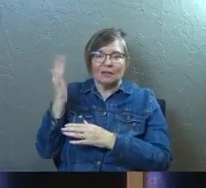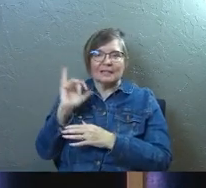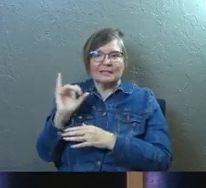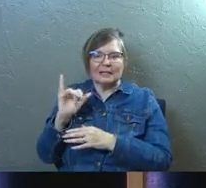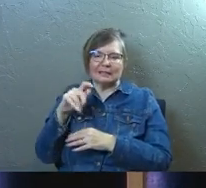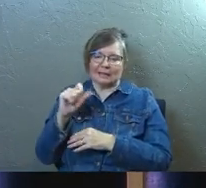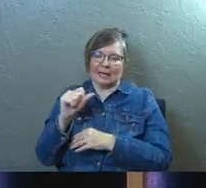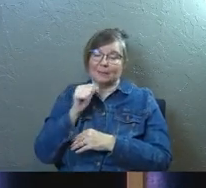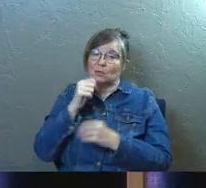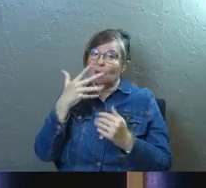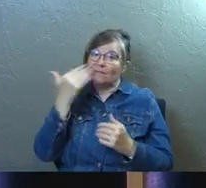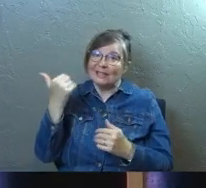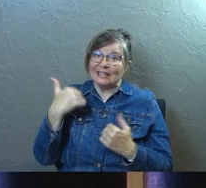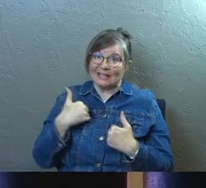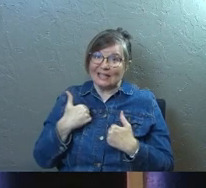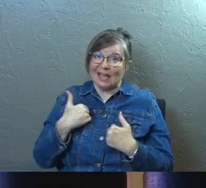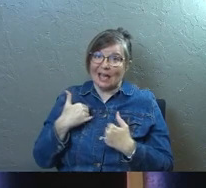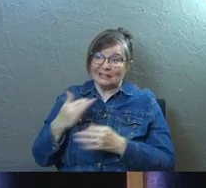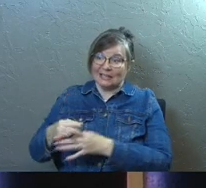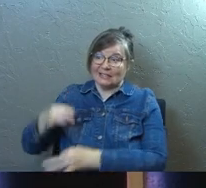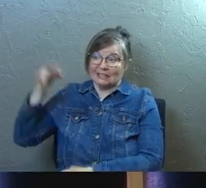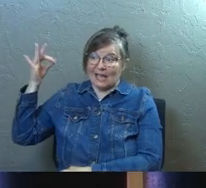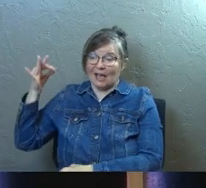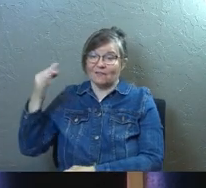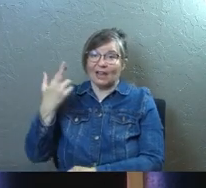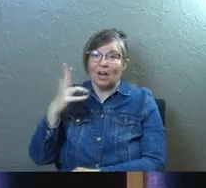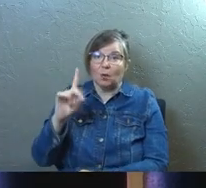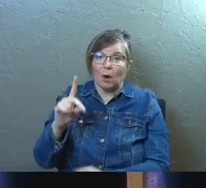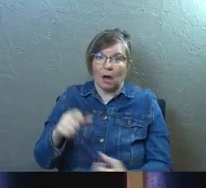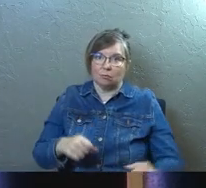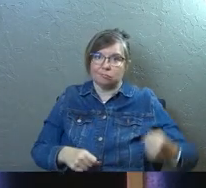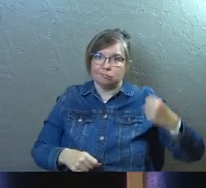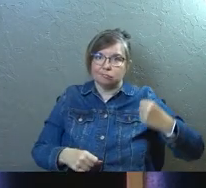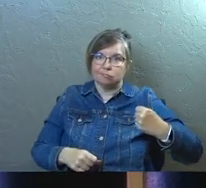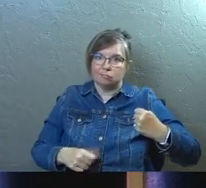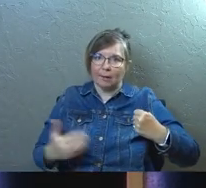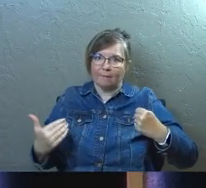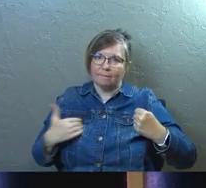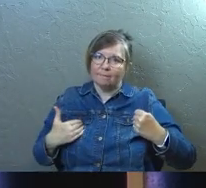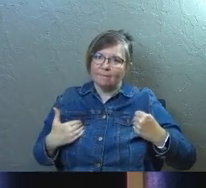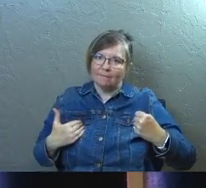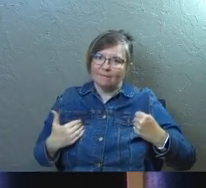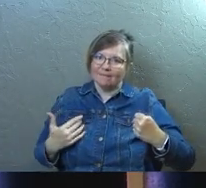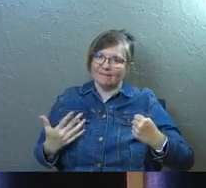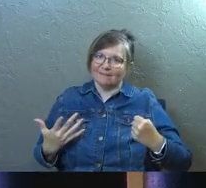he's like, yeah, but don't forget he's got a rod and staff in his hands.